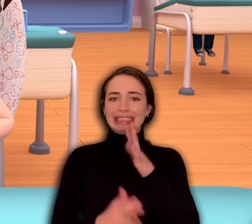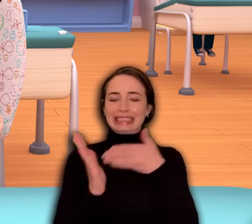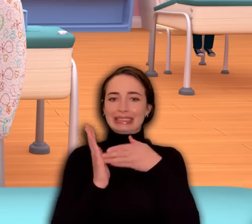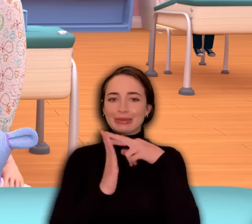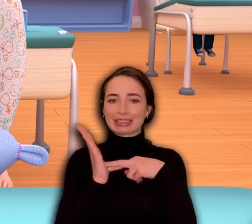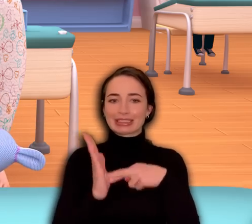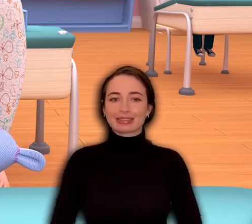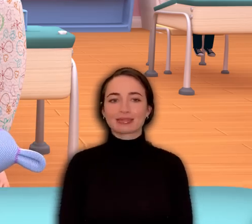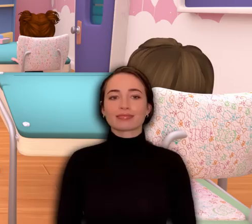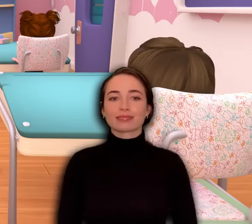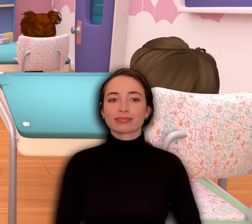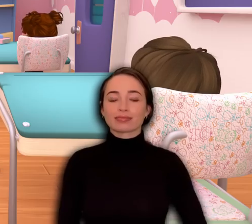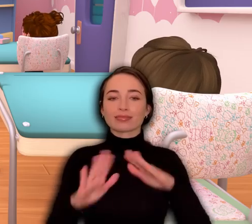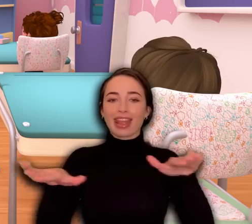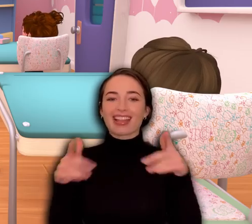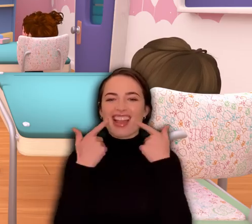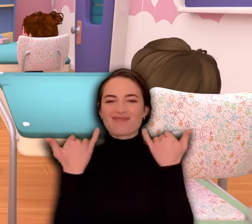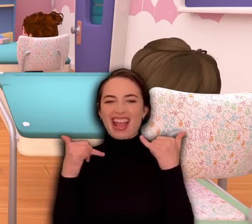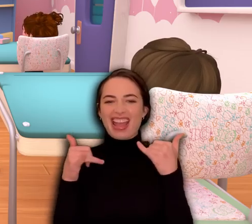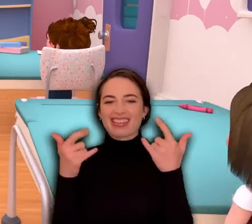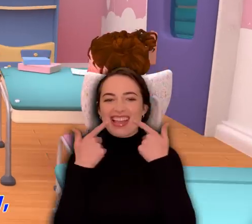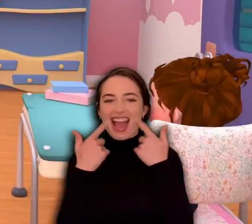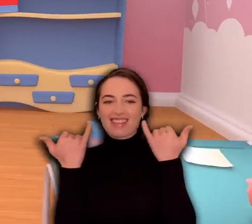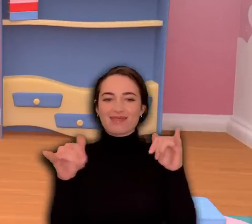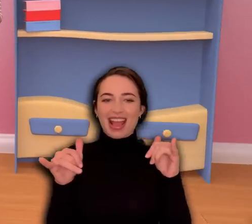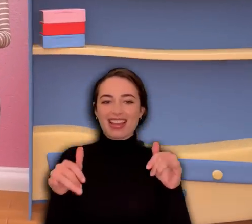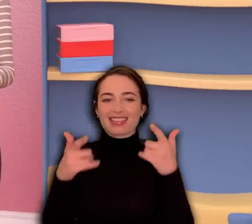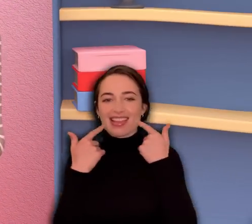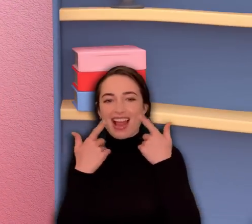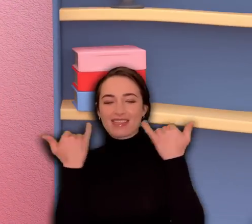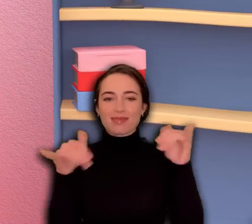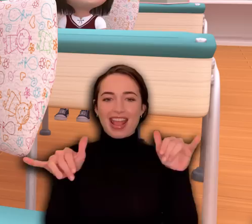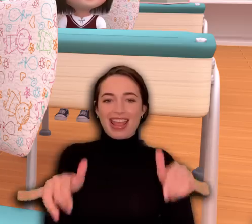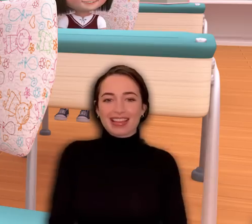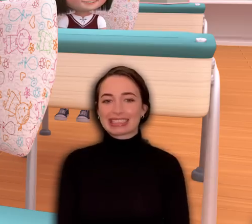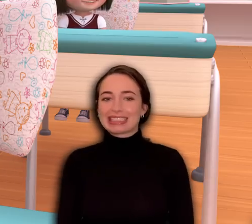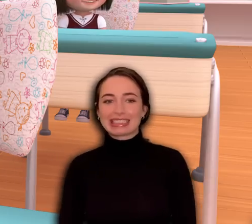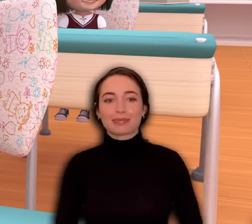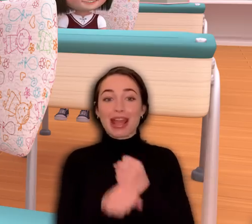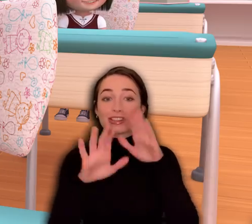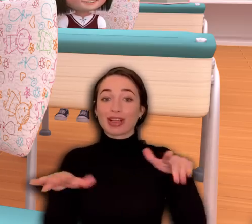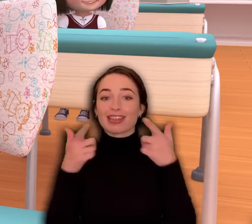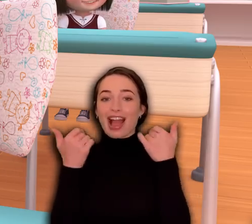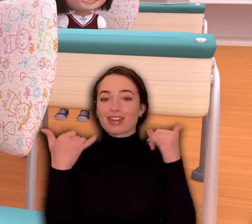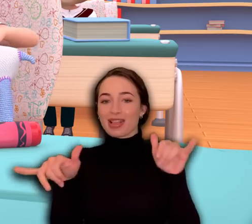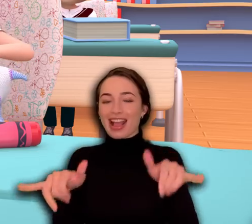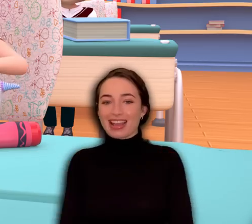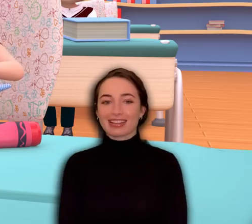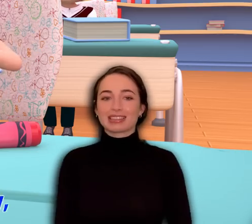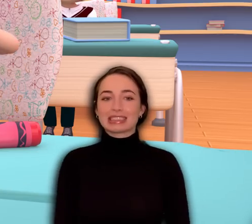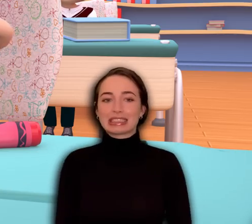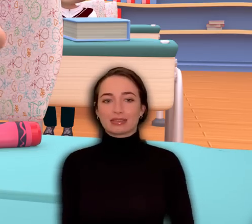was against the rules it made the children laugh and play laugh and play laugh and play it made the children